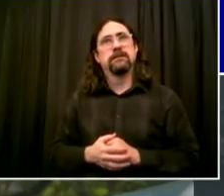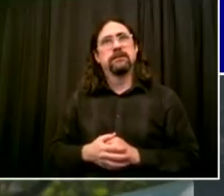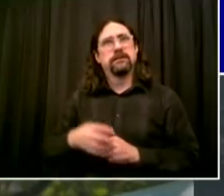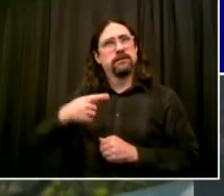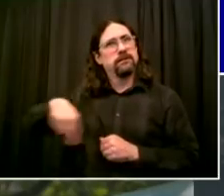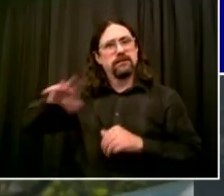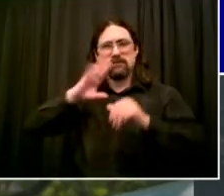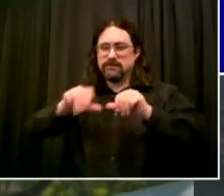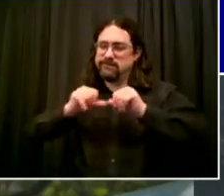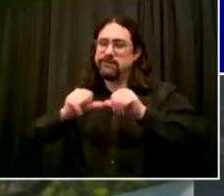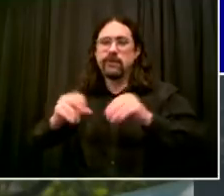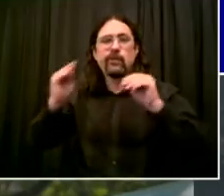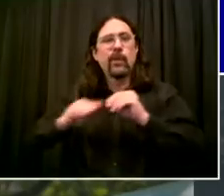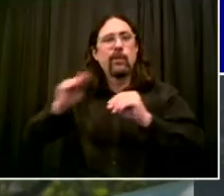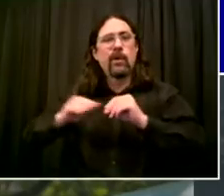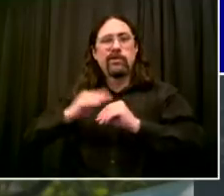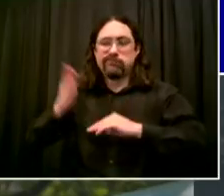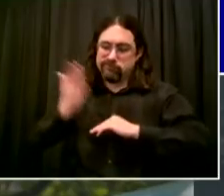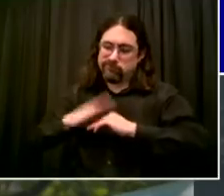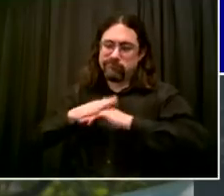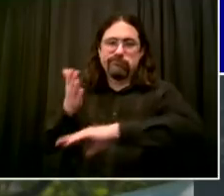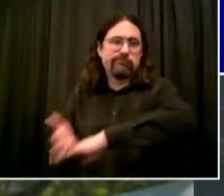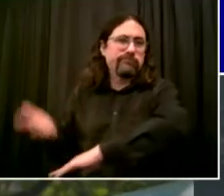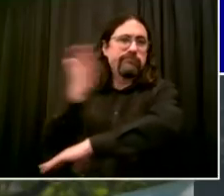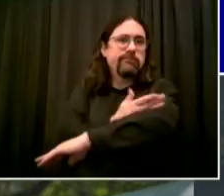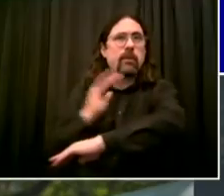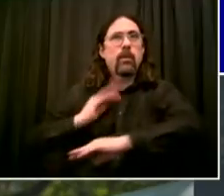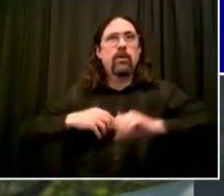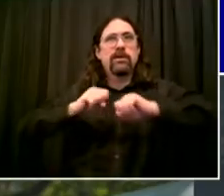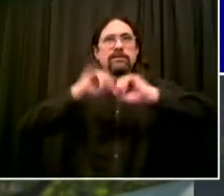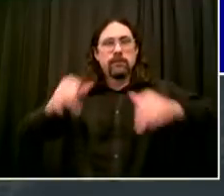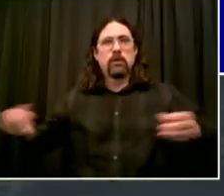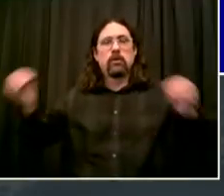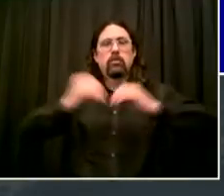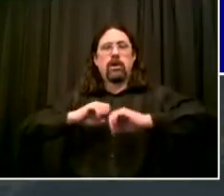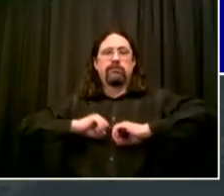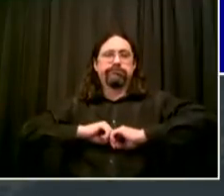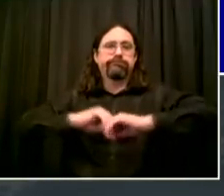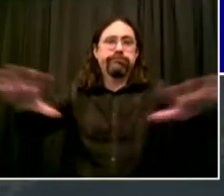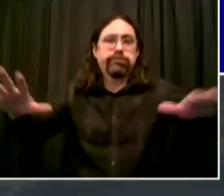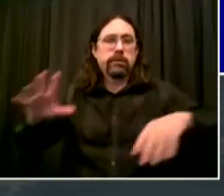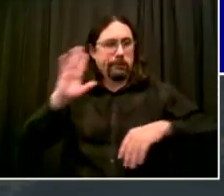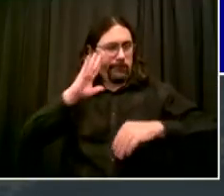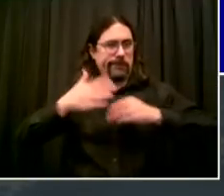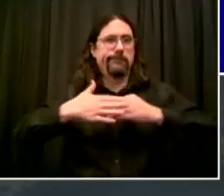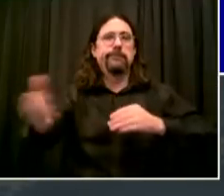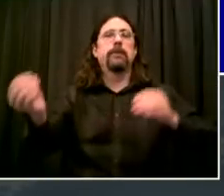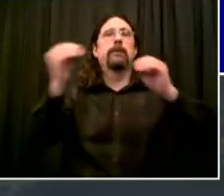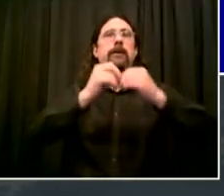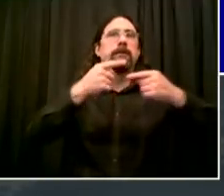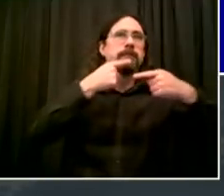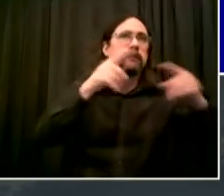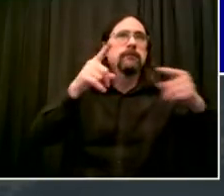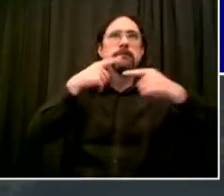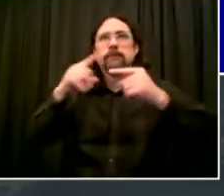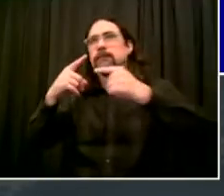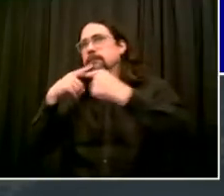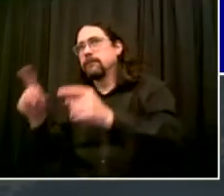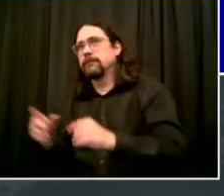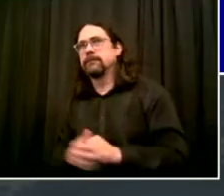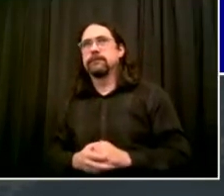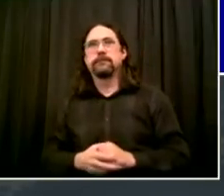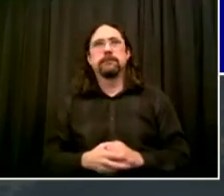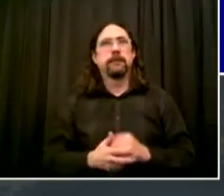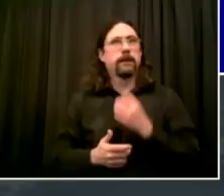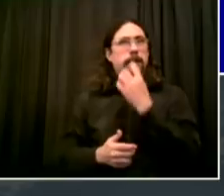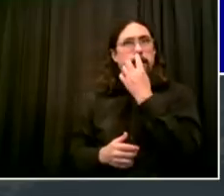launched 2 mobile test trucks. They were out yesterday in Soundview in the Bronx at the Monroe houses. We're going to have the trucks going